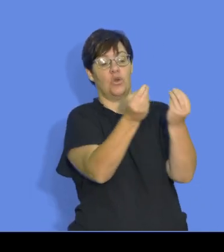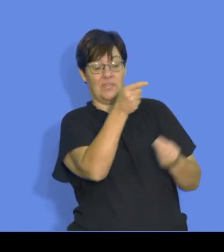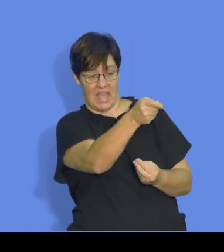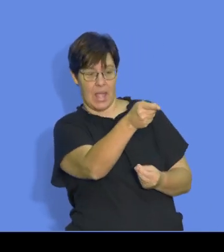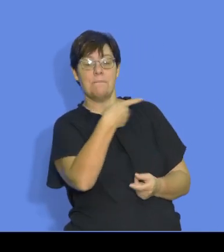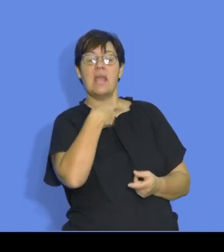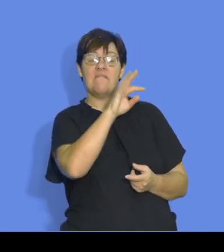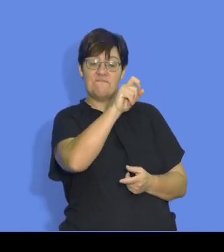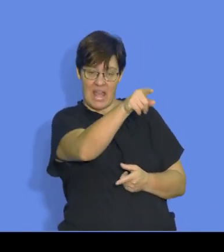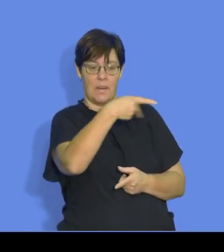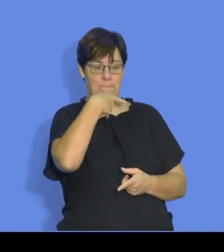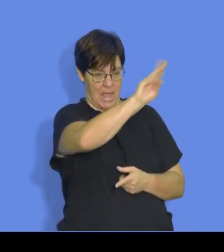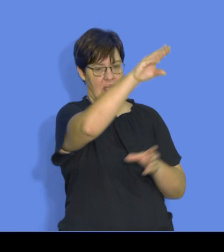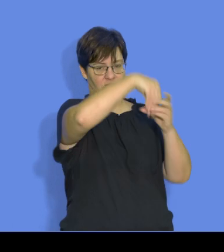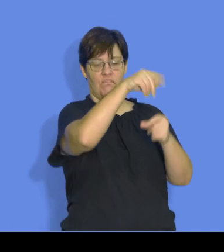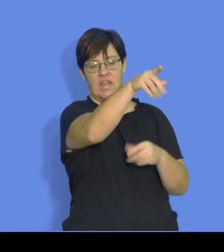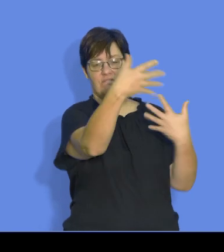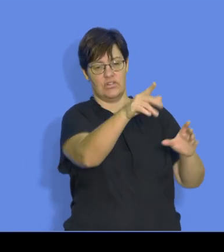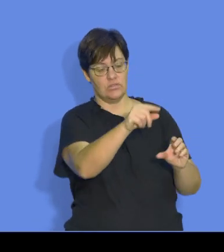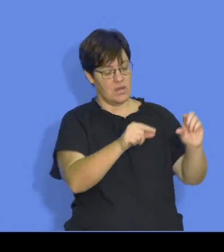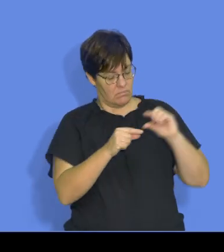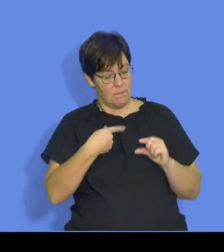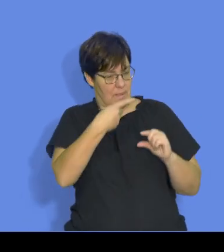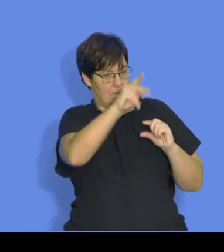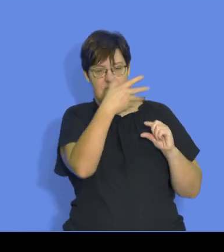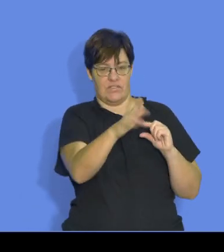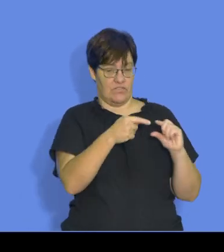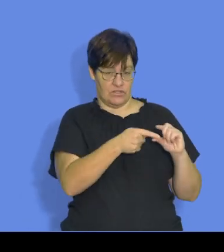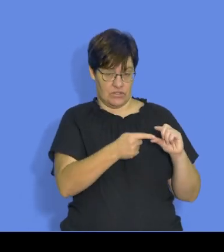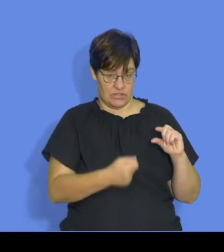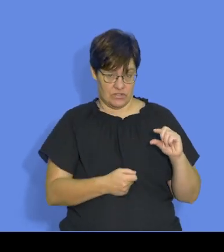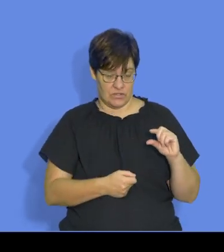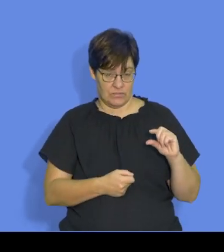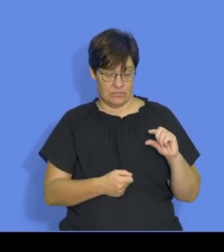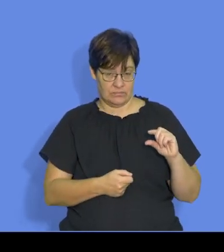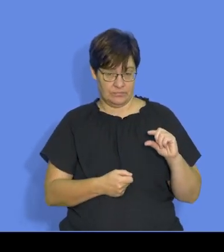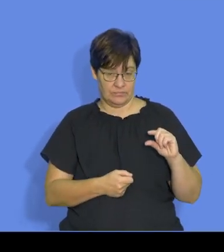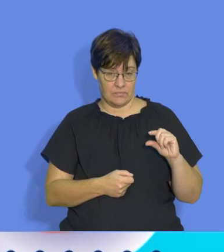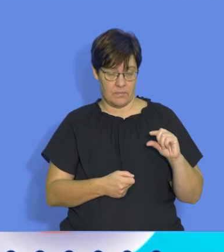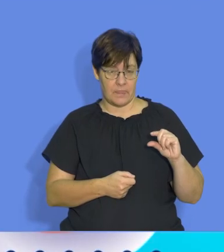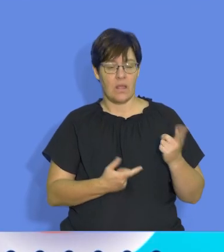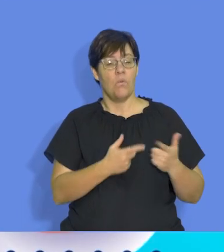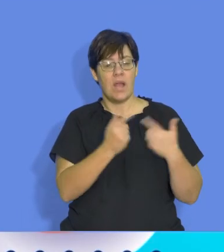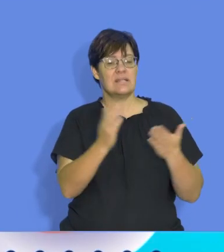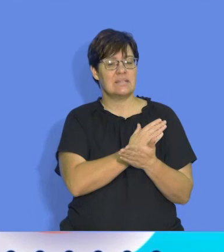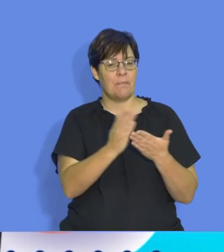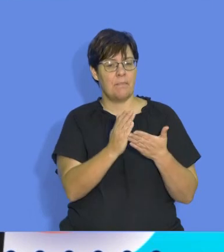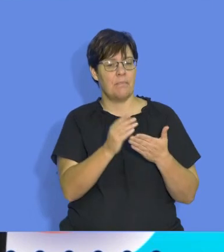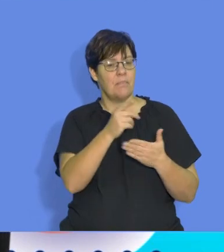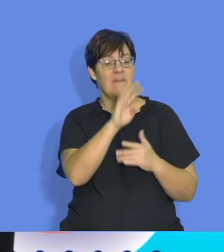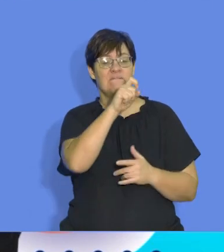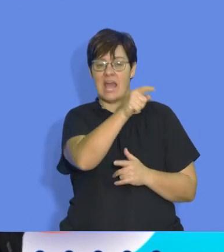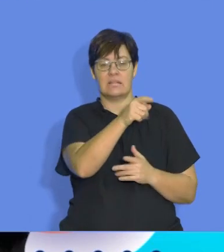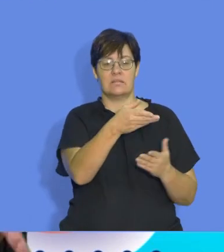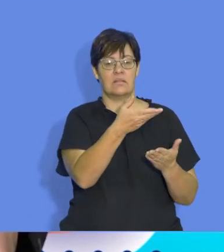consumables, items, and VATable expenses, right? Because remember, you're going to get some items that are not VATable.